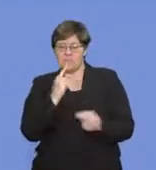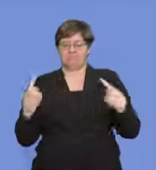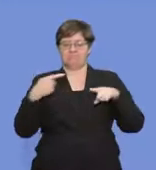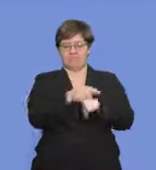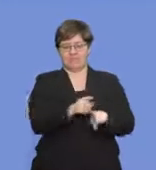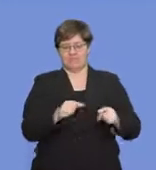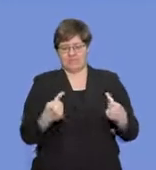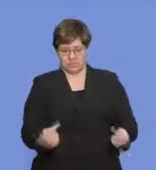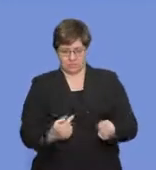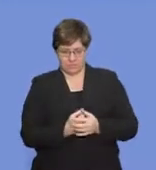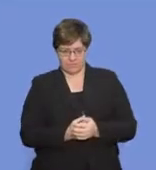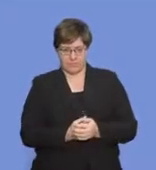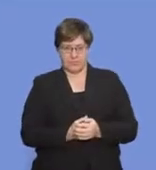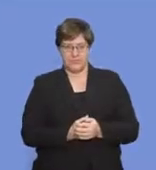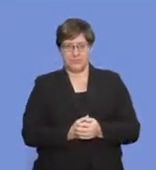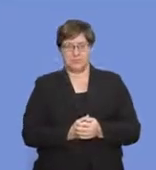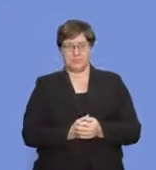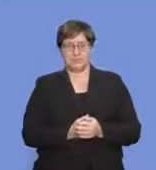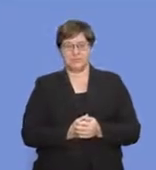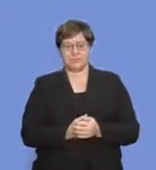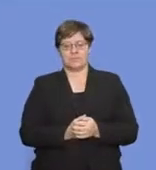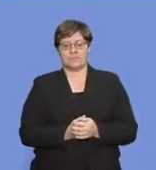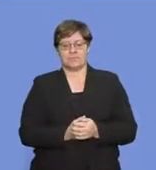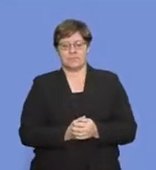from interbreeding.